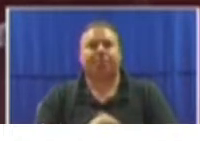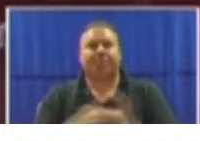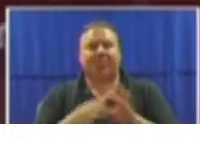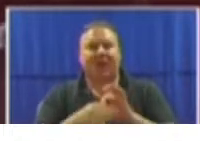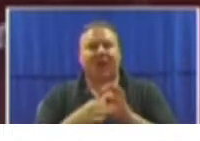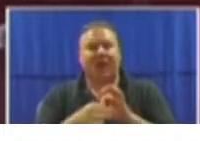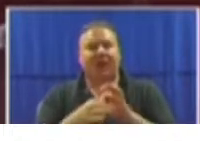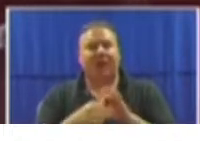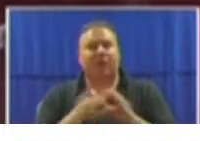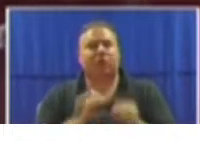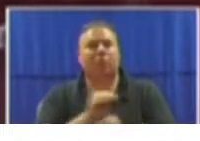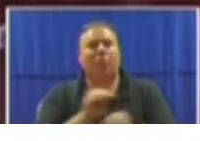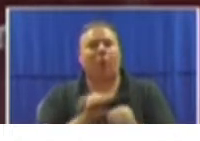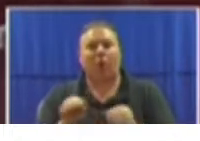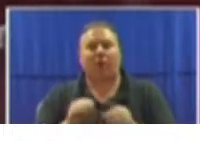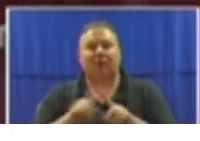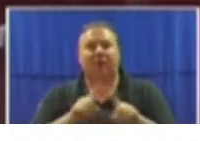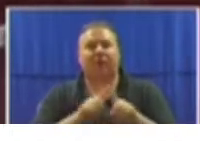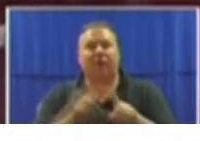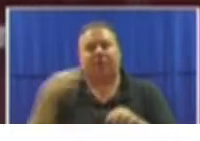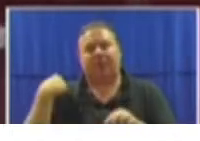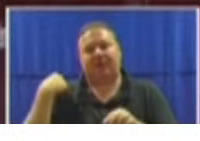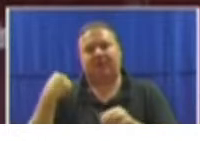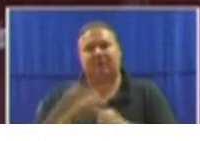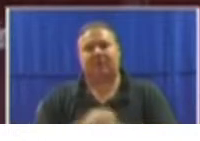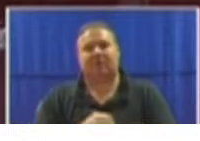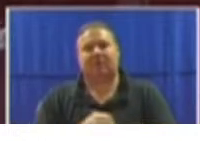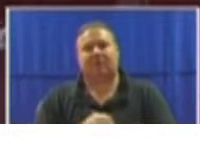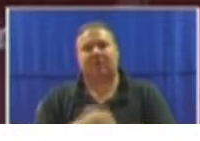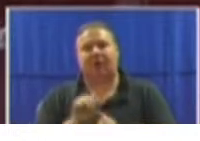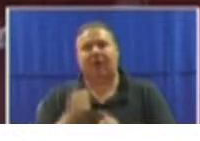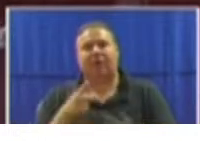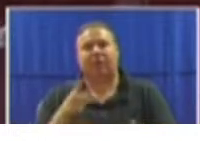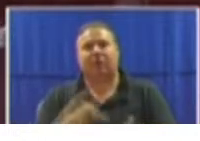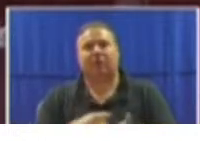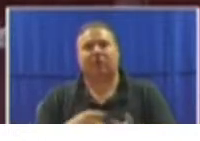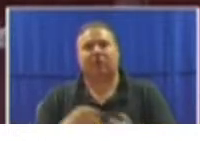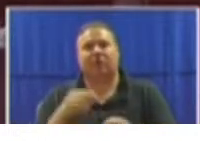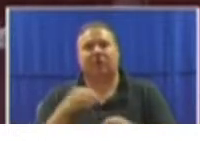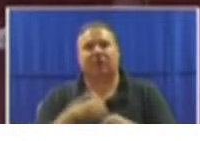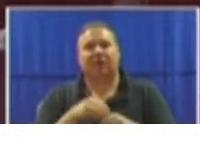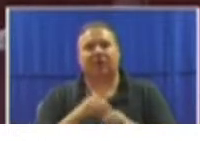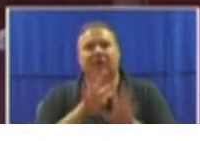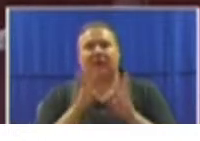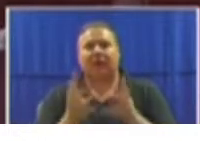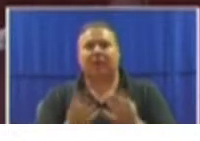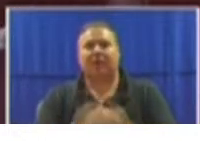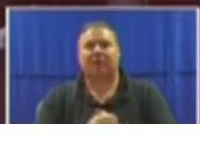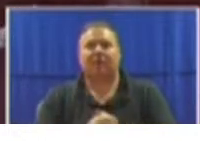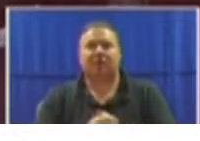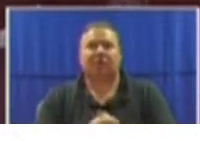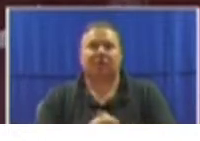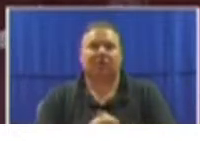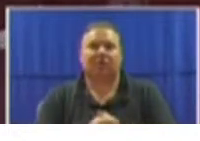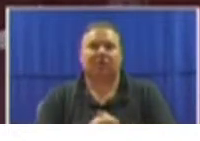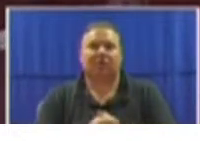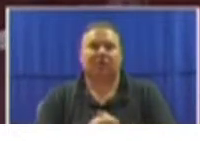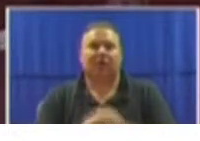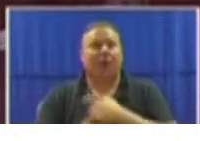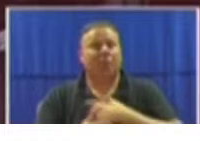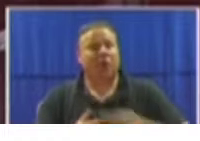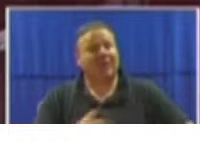of other ministers from other positions in the cabinet. Redeployments, which are a prerogative of the